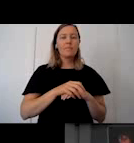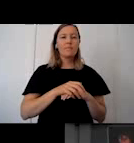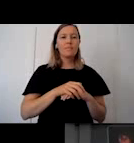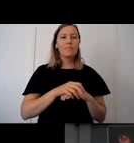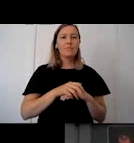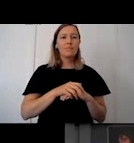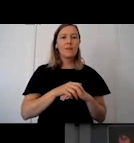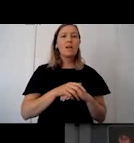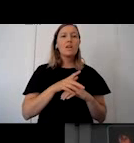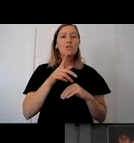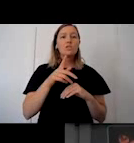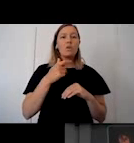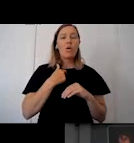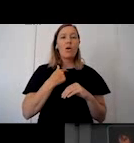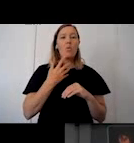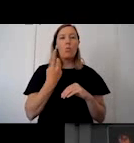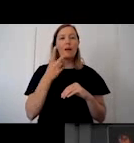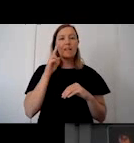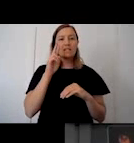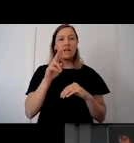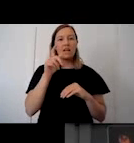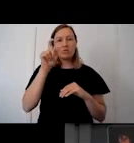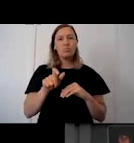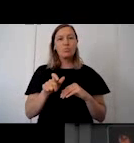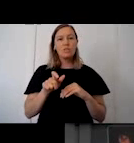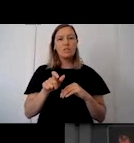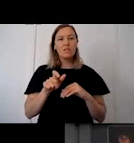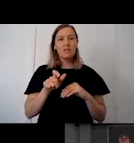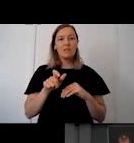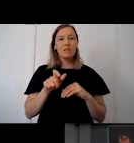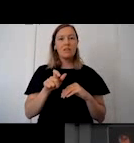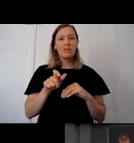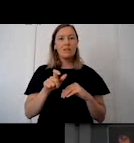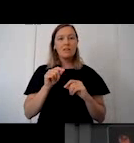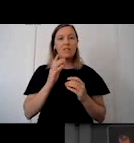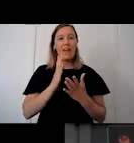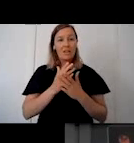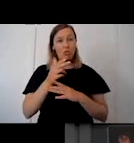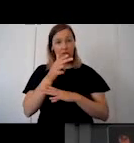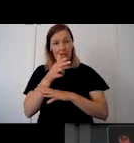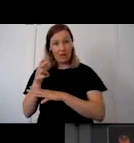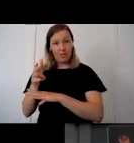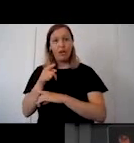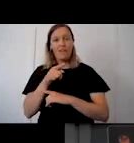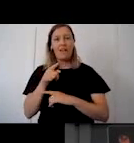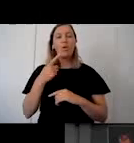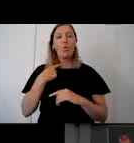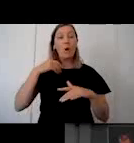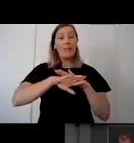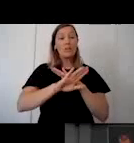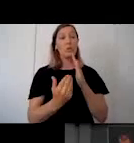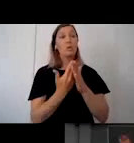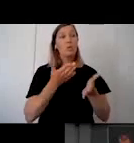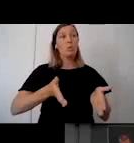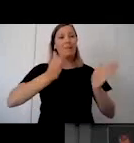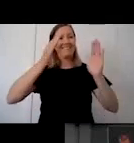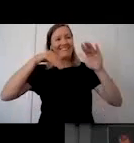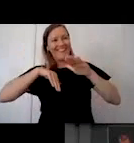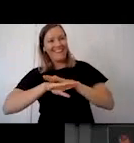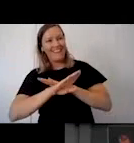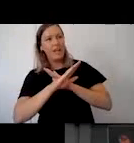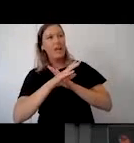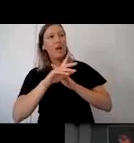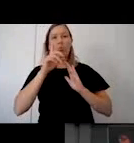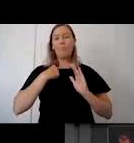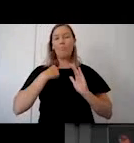A sighted person did the actual shooting of it, where we would go into a brand new building and illustrate with my